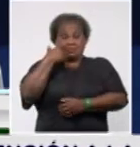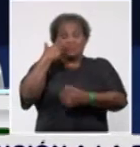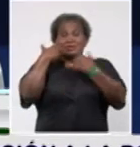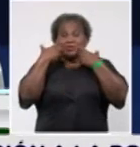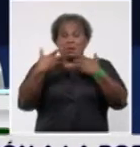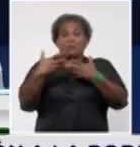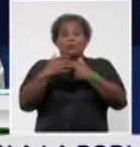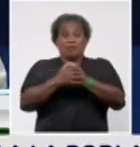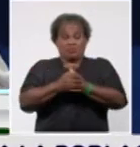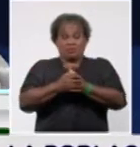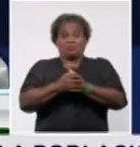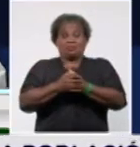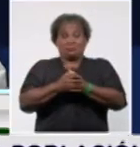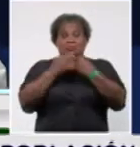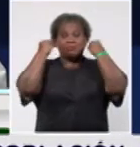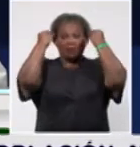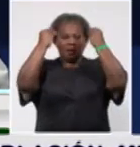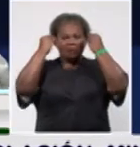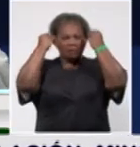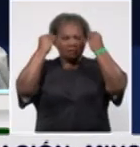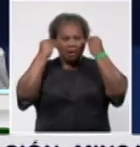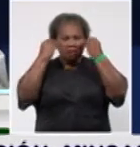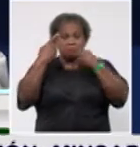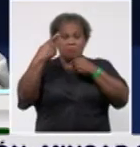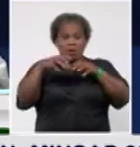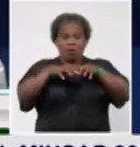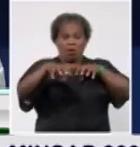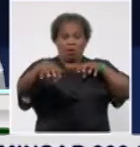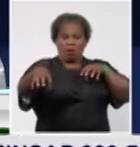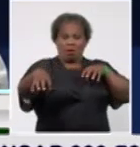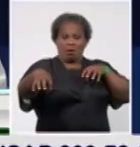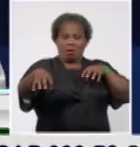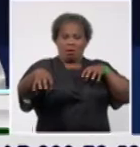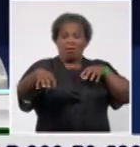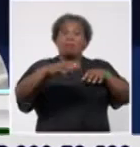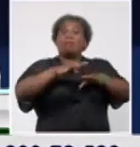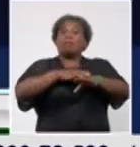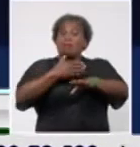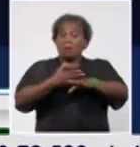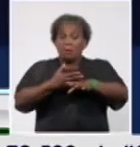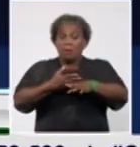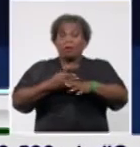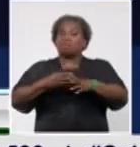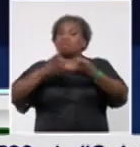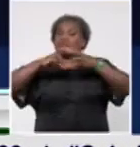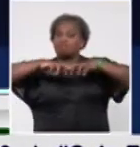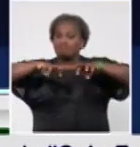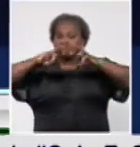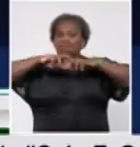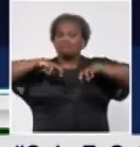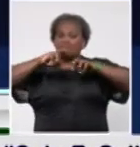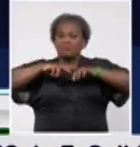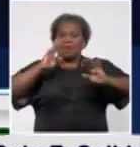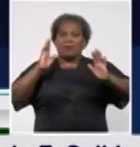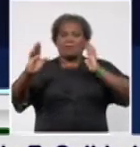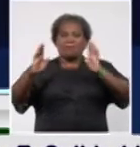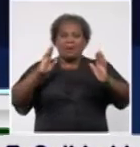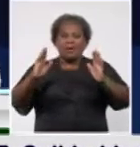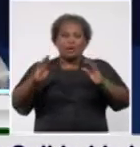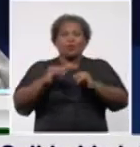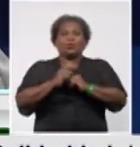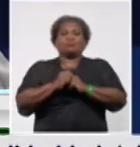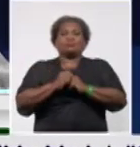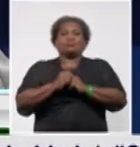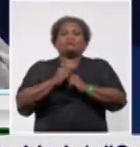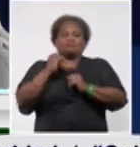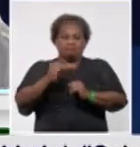24 or 75% are confirmed case contacts, hence the importance of first isolating and